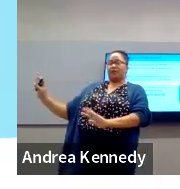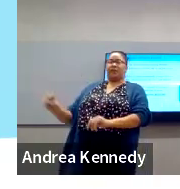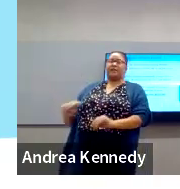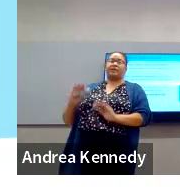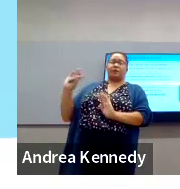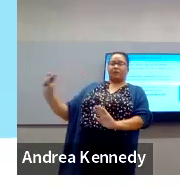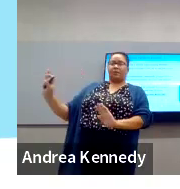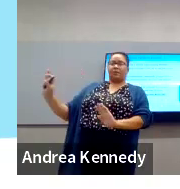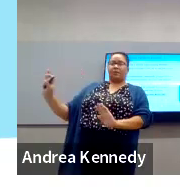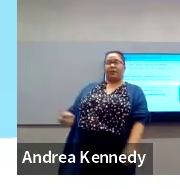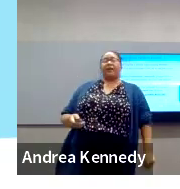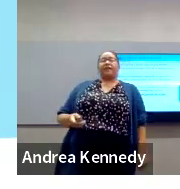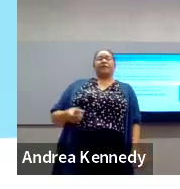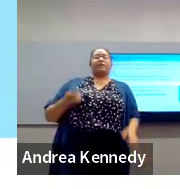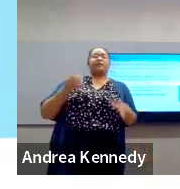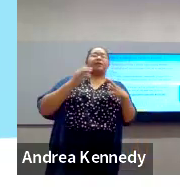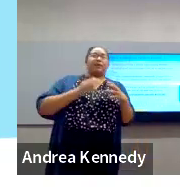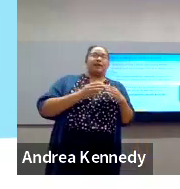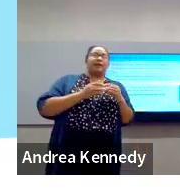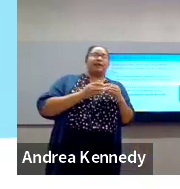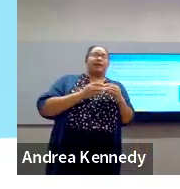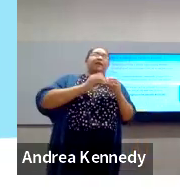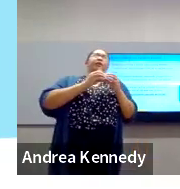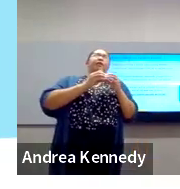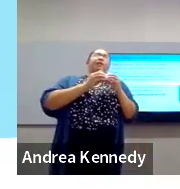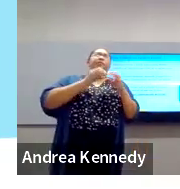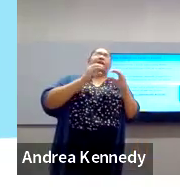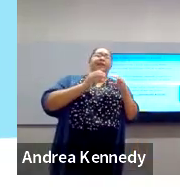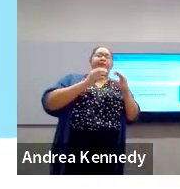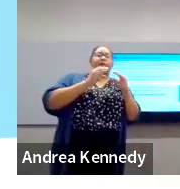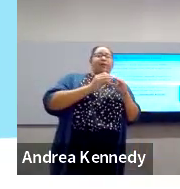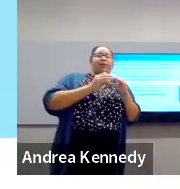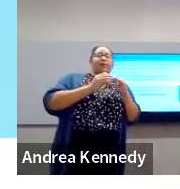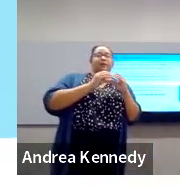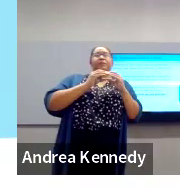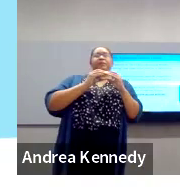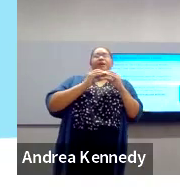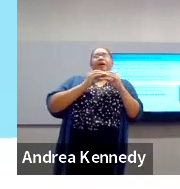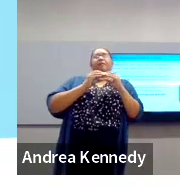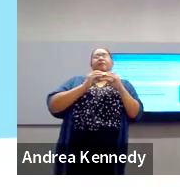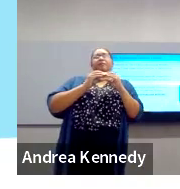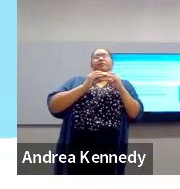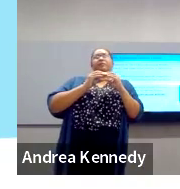or to Conservice, to a third party. So it should make your monthly bills